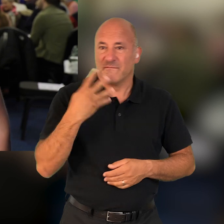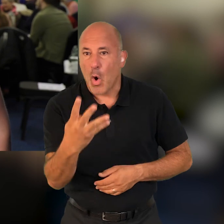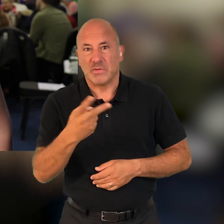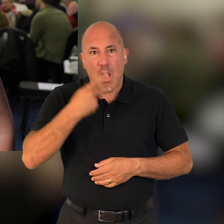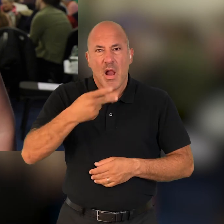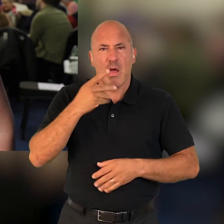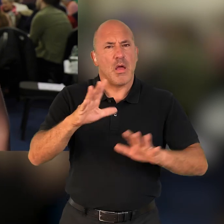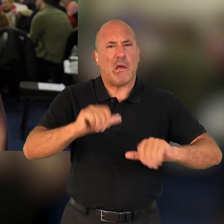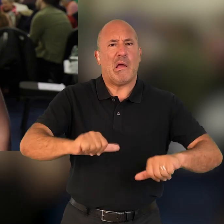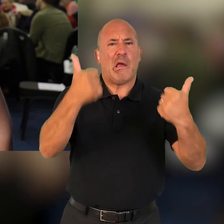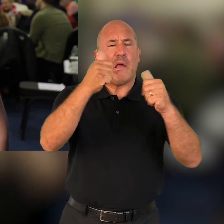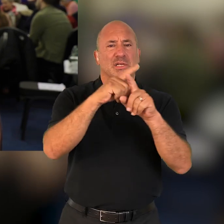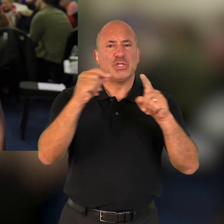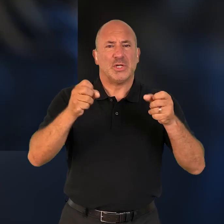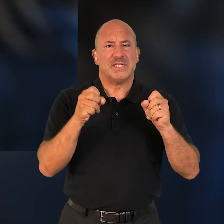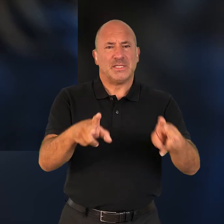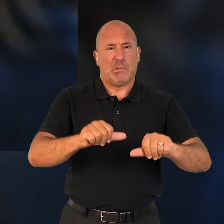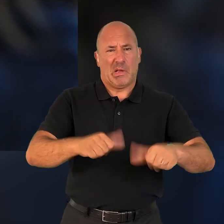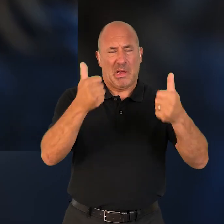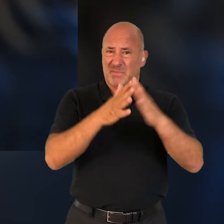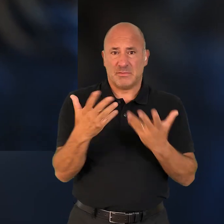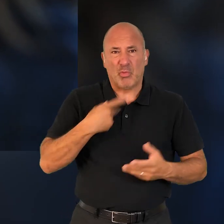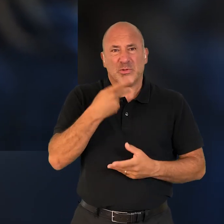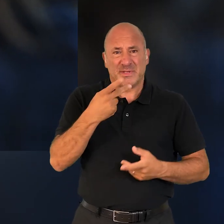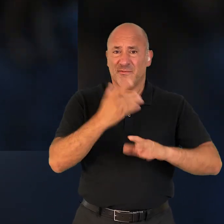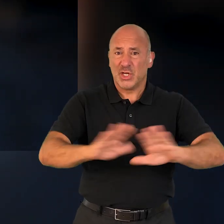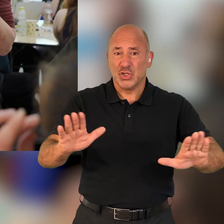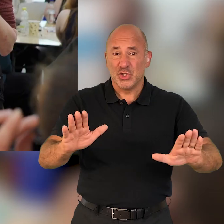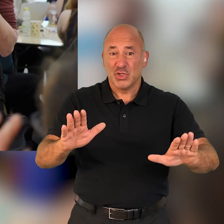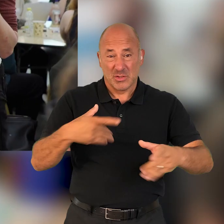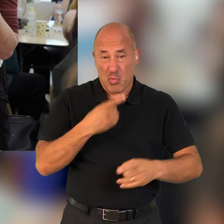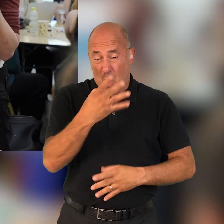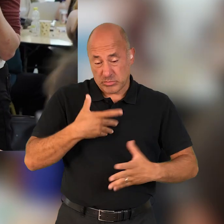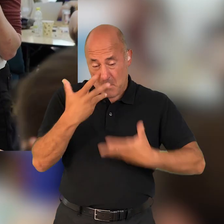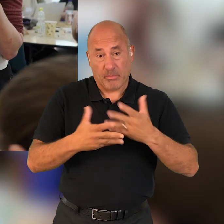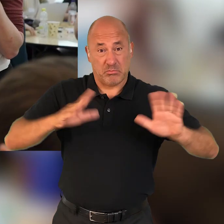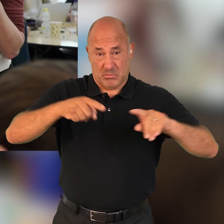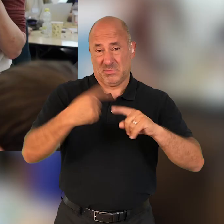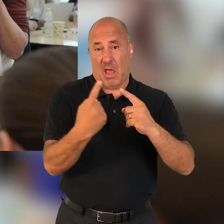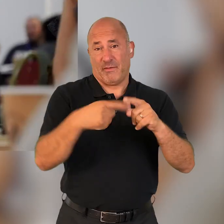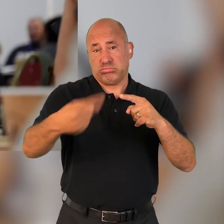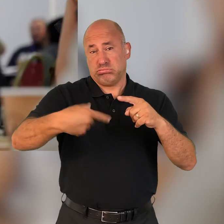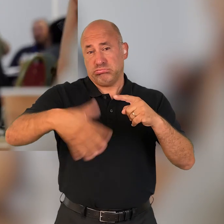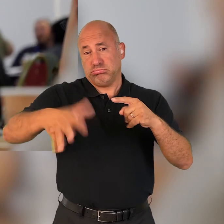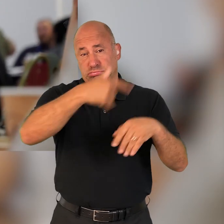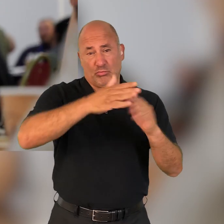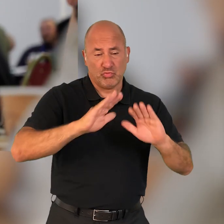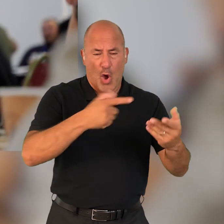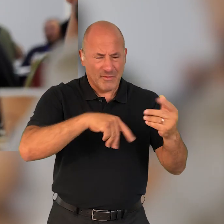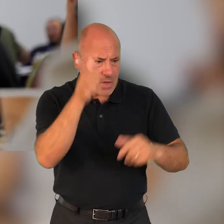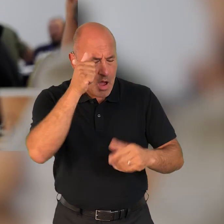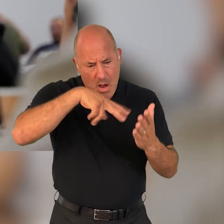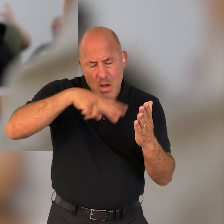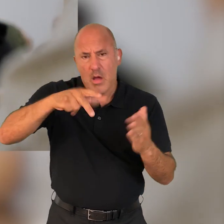4 times. If we have an efficient digital system, that would take that away, that need to tell your story more than once, but it would also allow